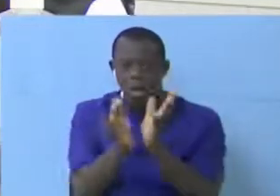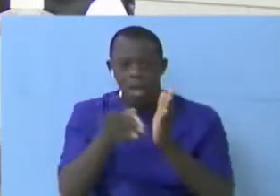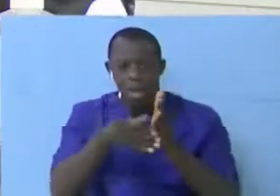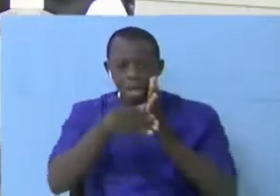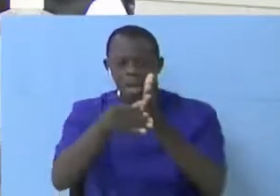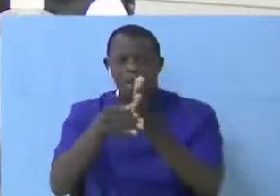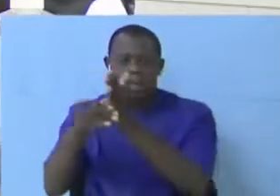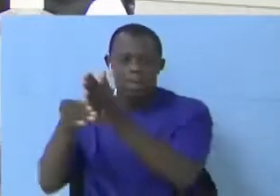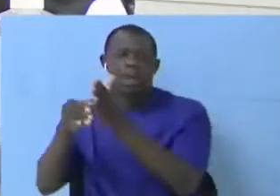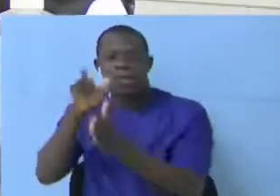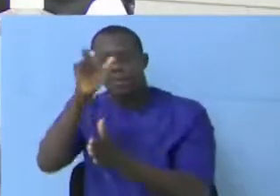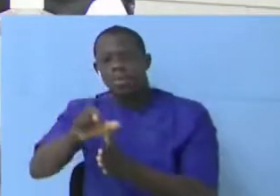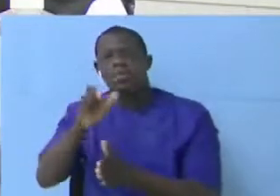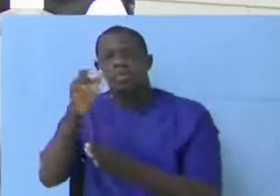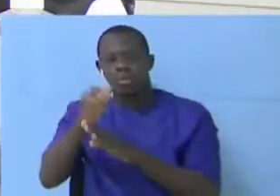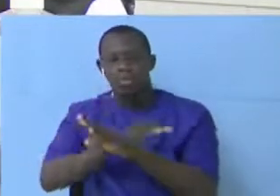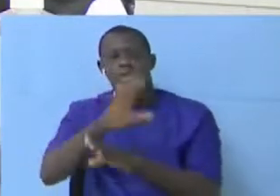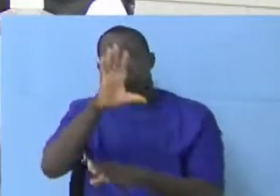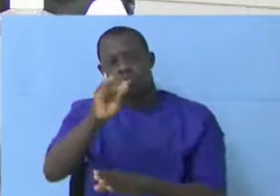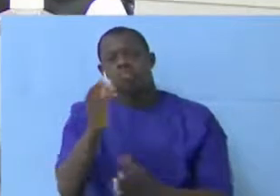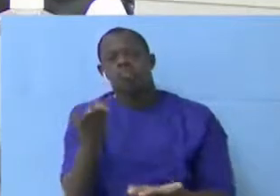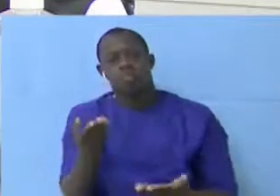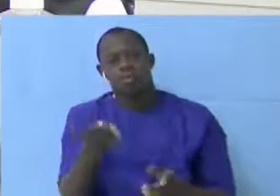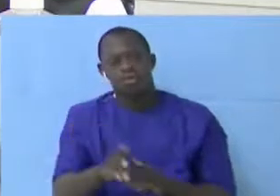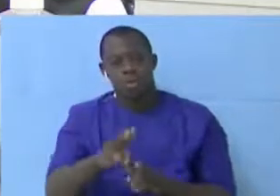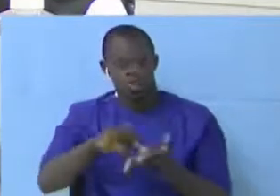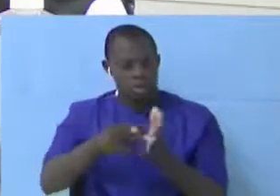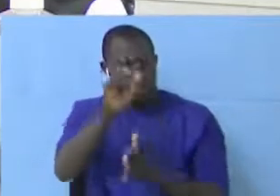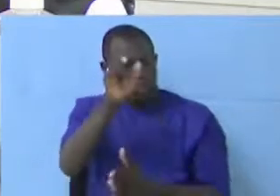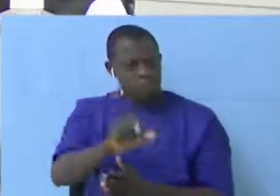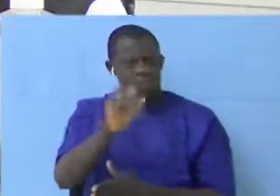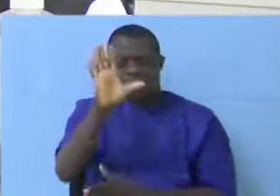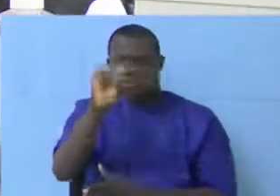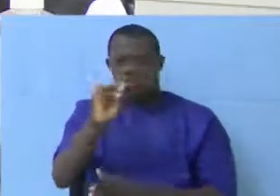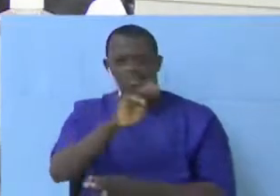wolen nyaton kolti. In essence, he did not commit an offense.